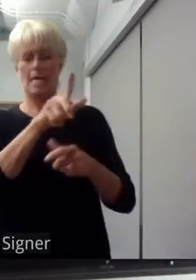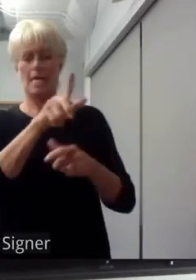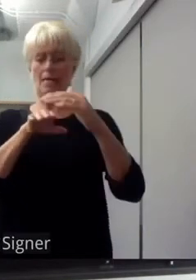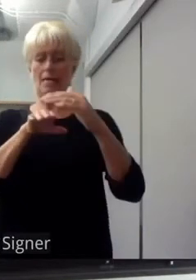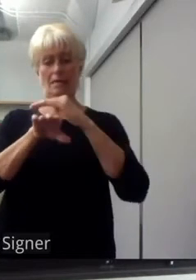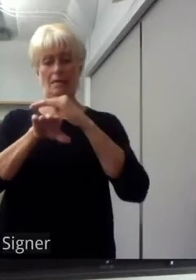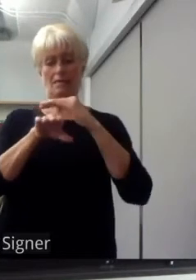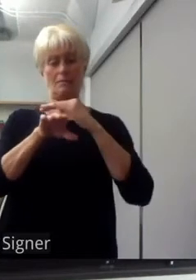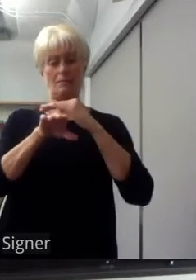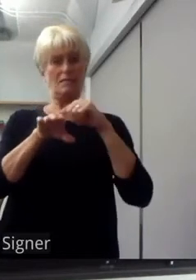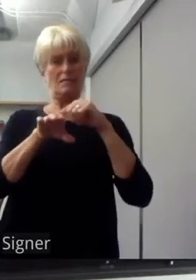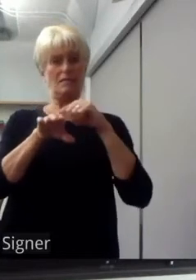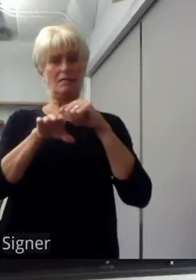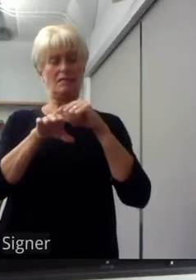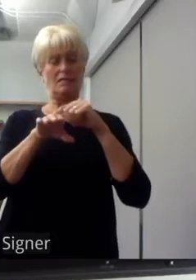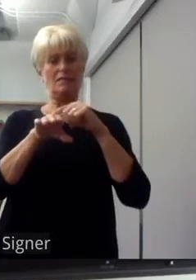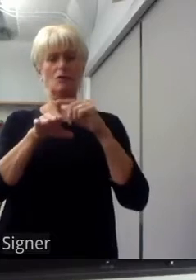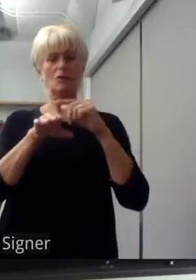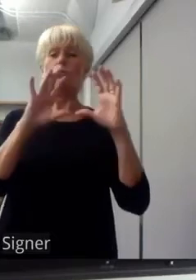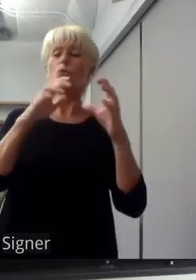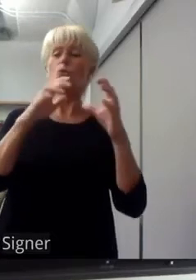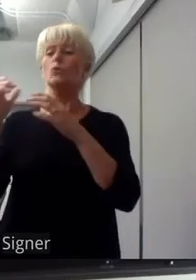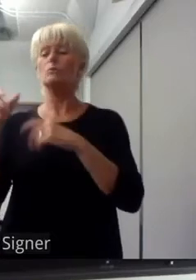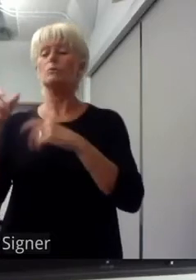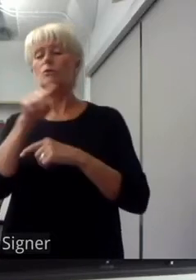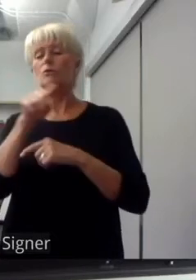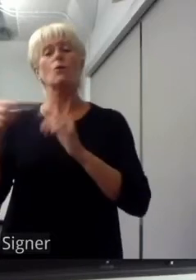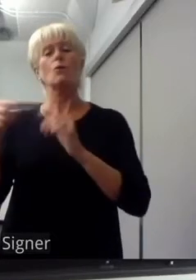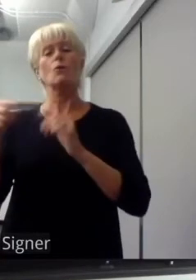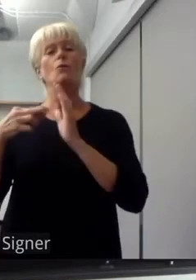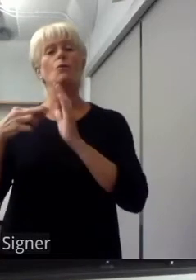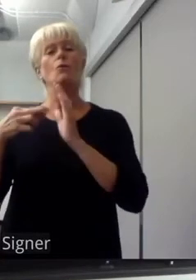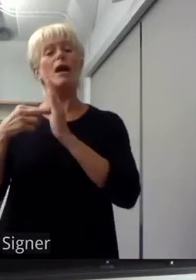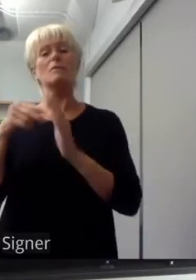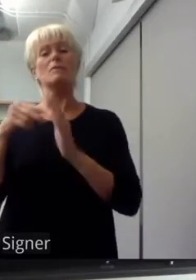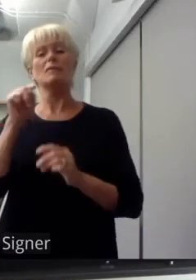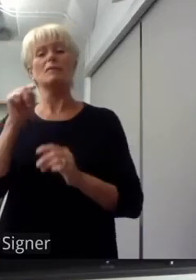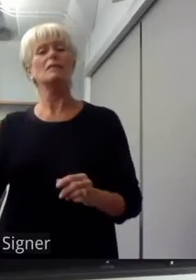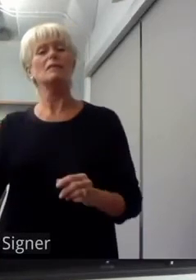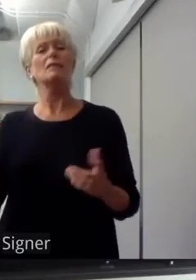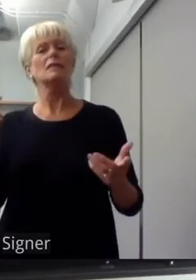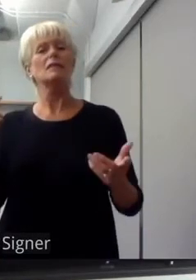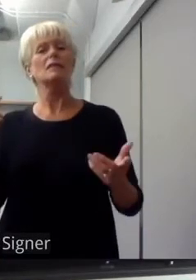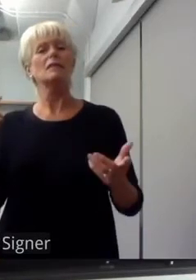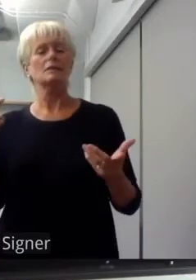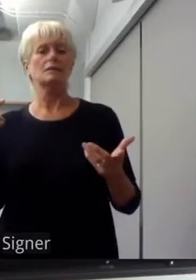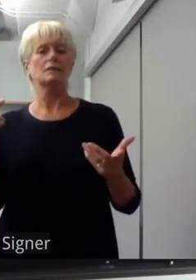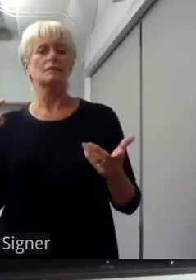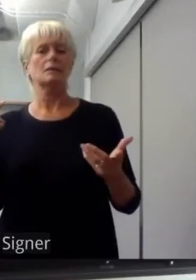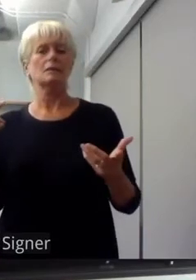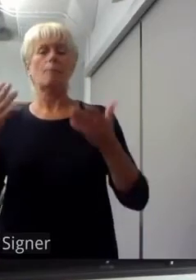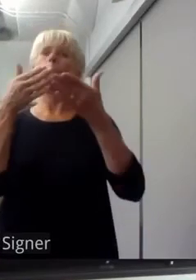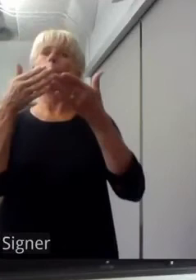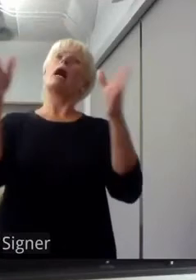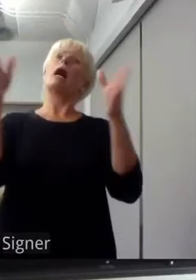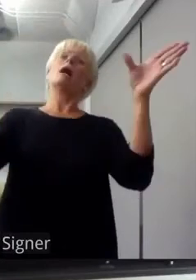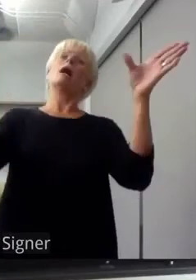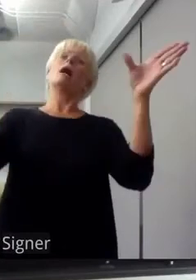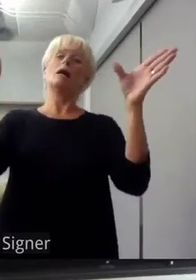and representatives themselves, and then the broader public sector. There